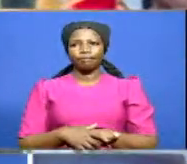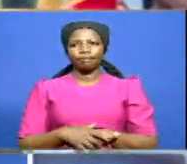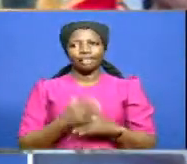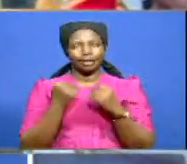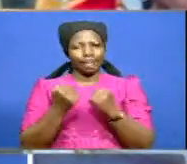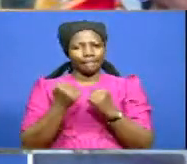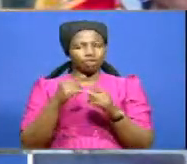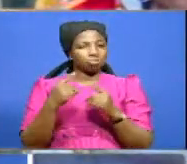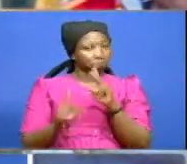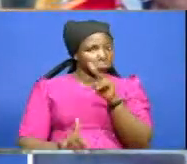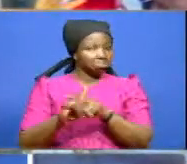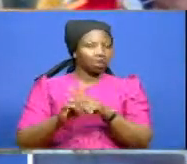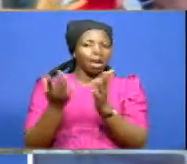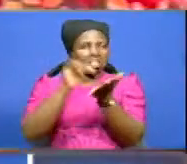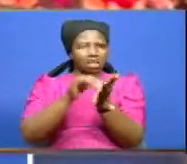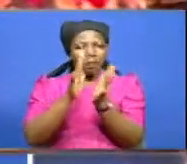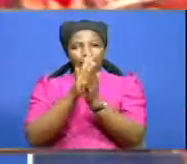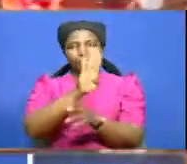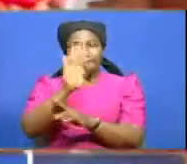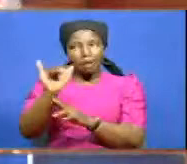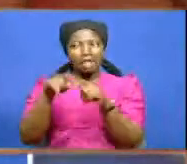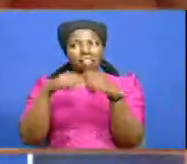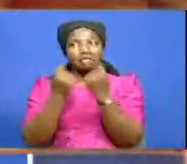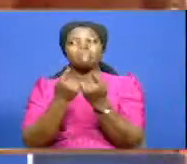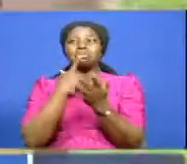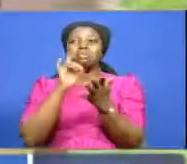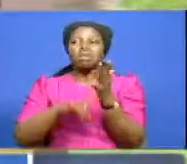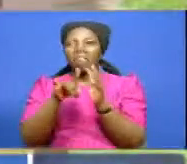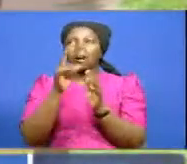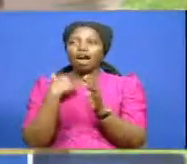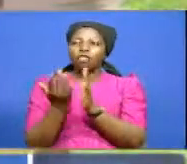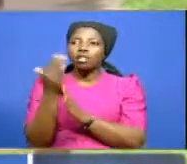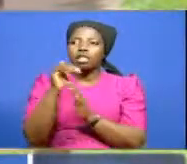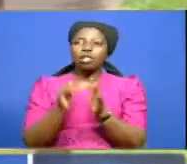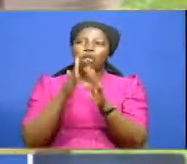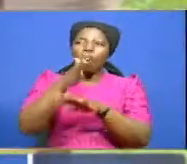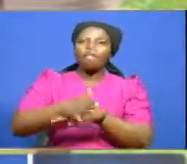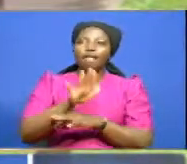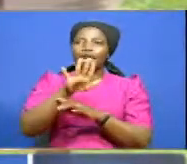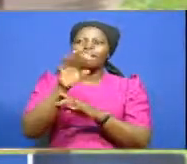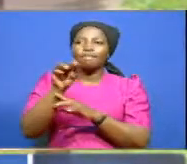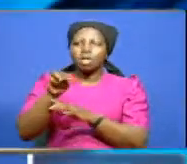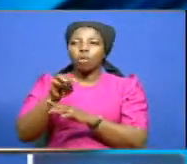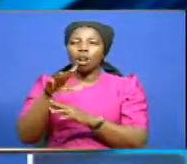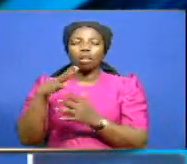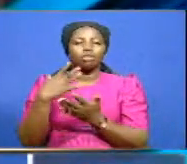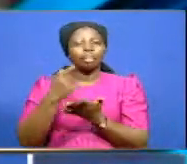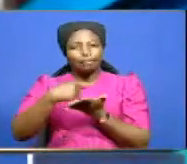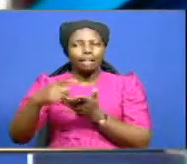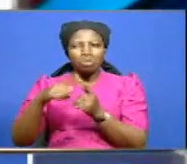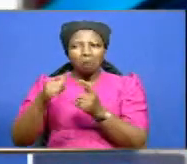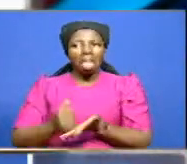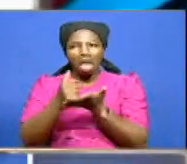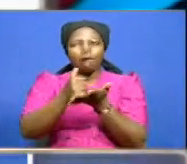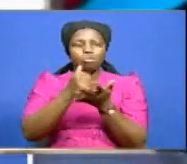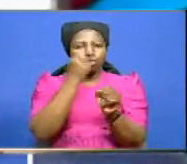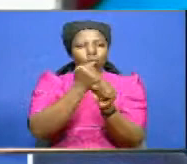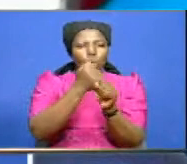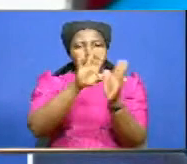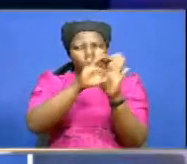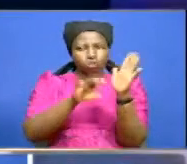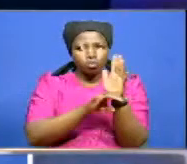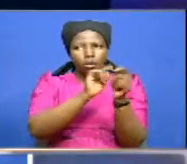with the BBI Secretariat revealing that it had collected over 5 million signatures to facilitate the constitutional amendments,